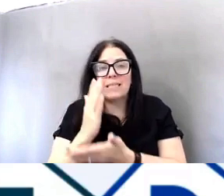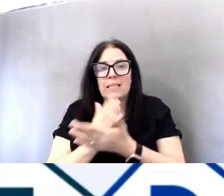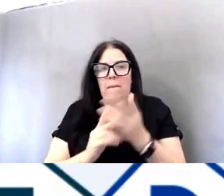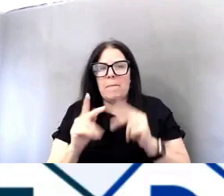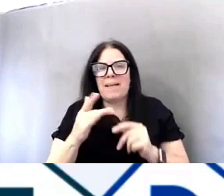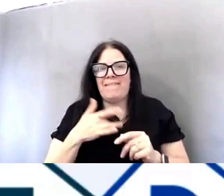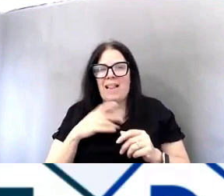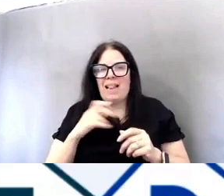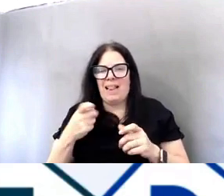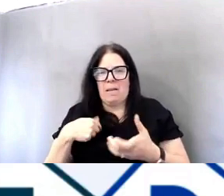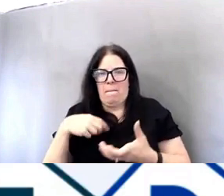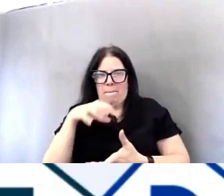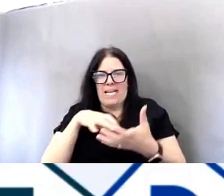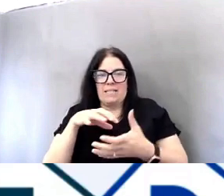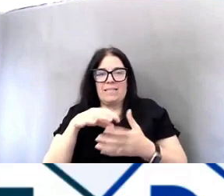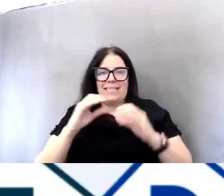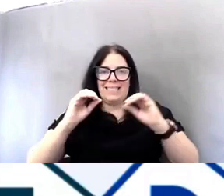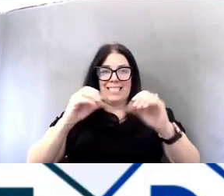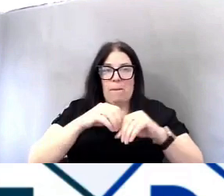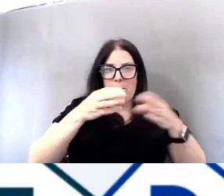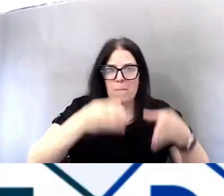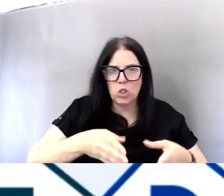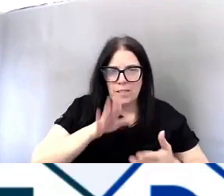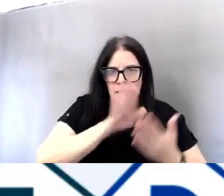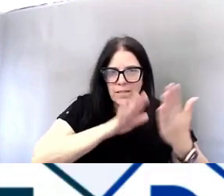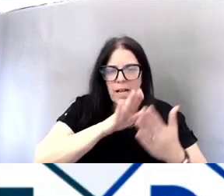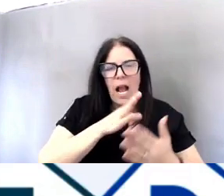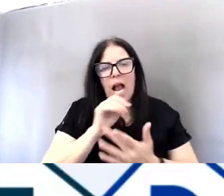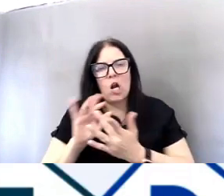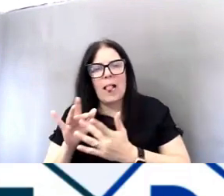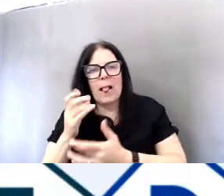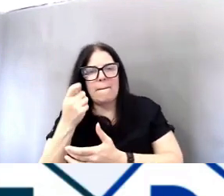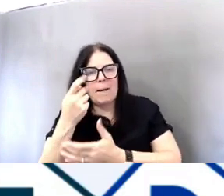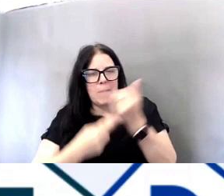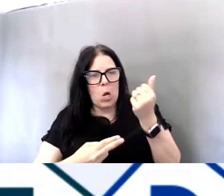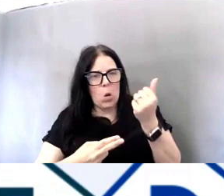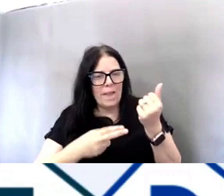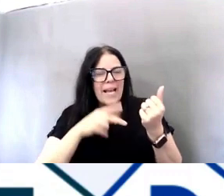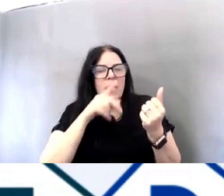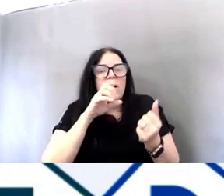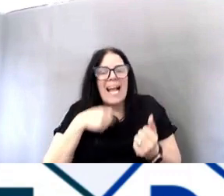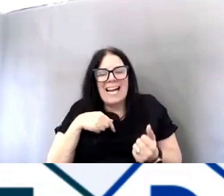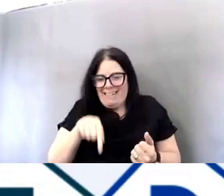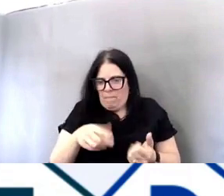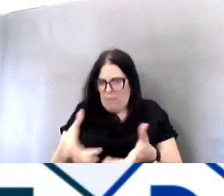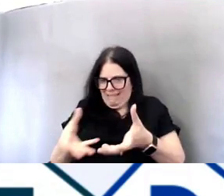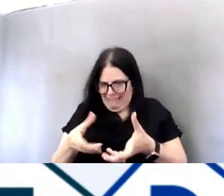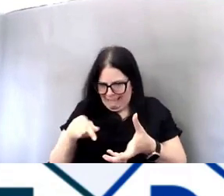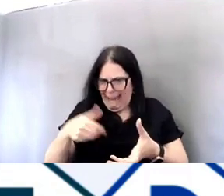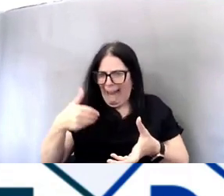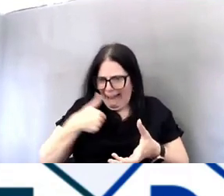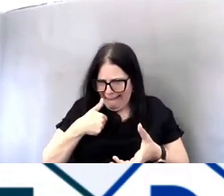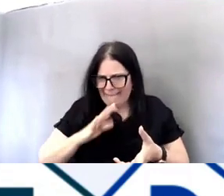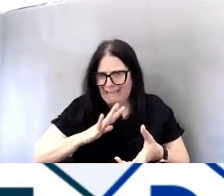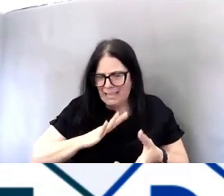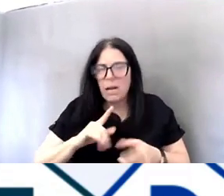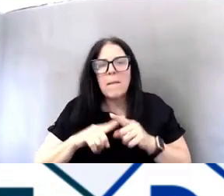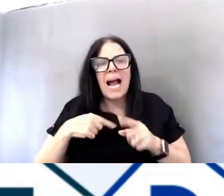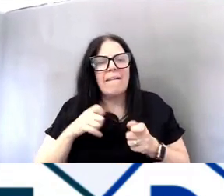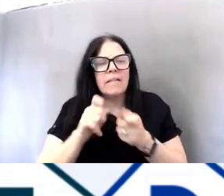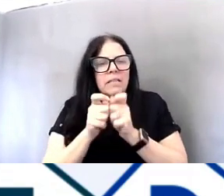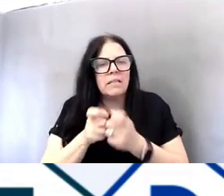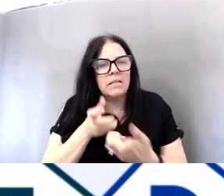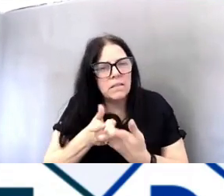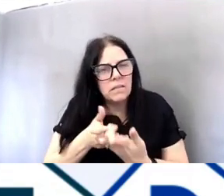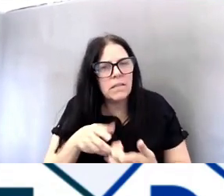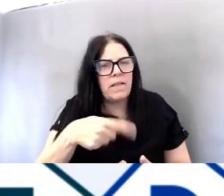hybrid situation where in-person is, you have in-person resources, but it would be really helpful to